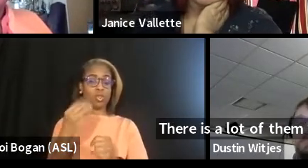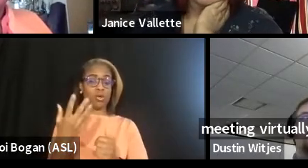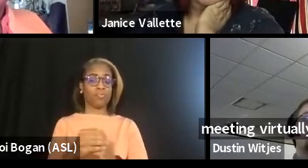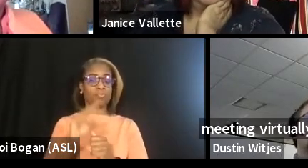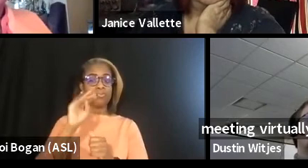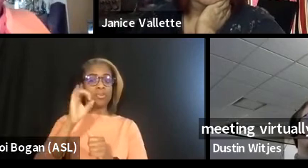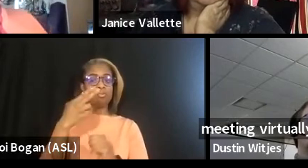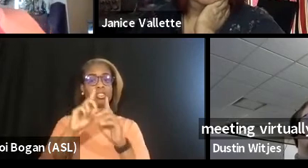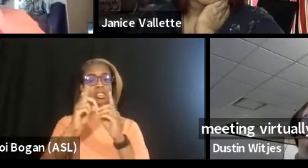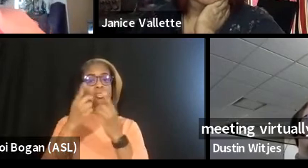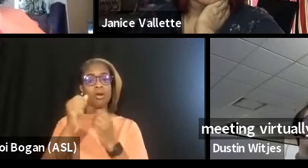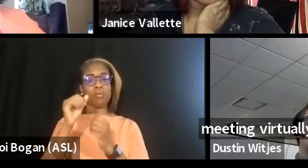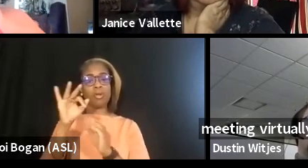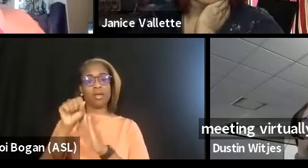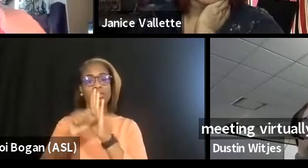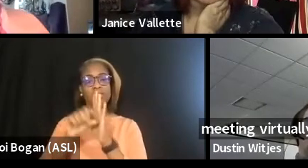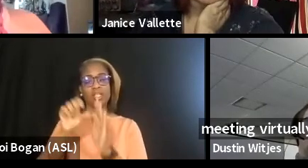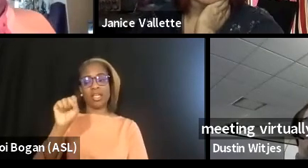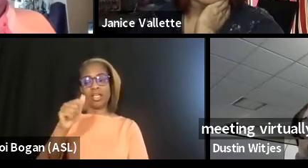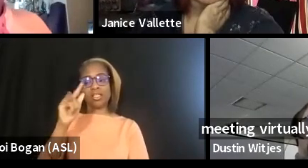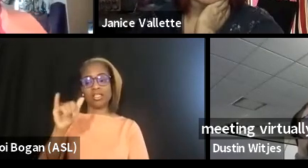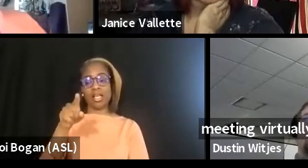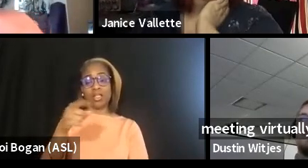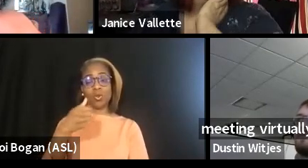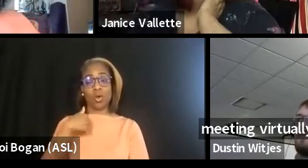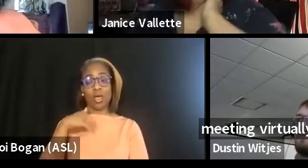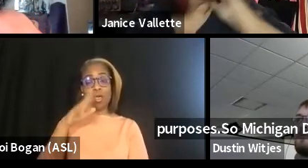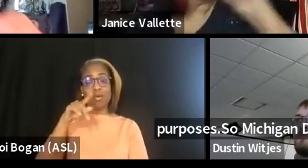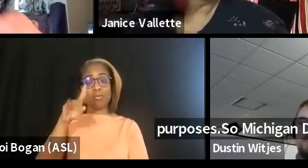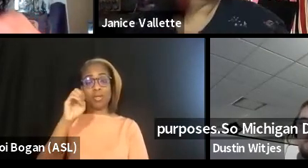Michigan Department of State, Sally, do you have an update for us?